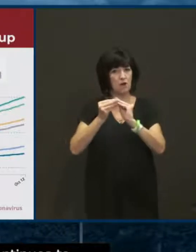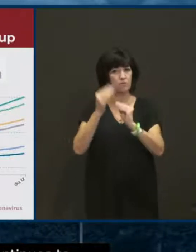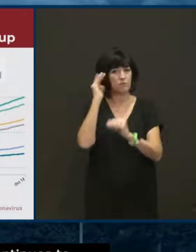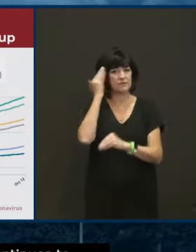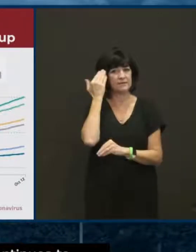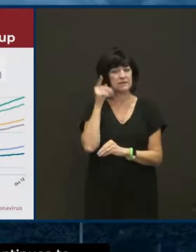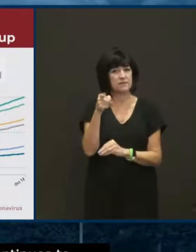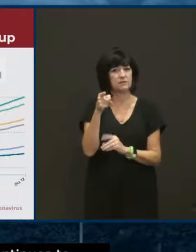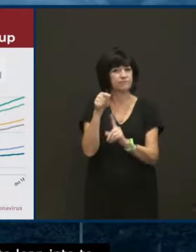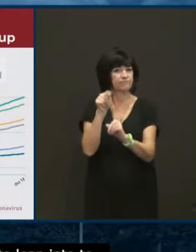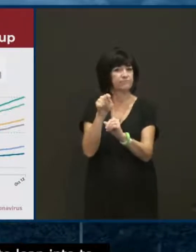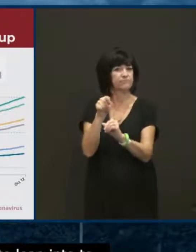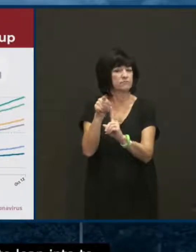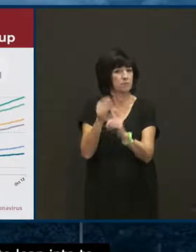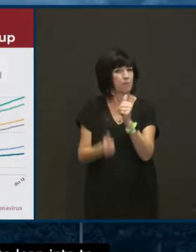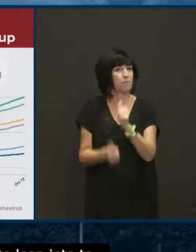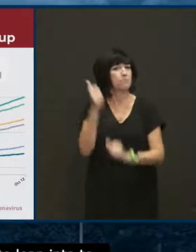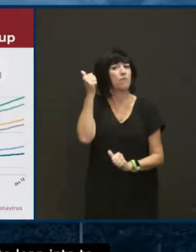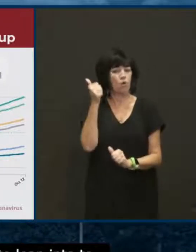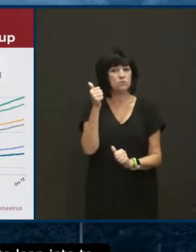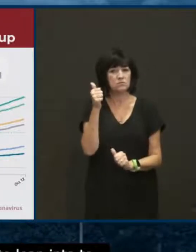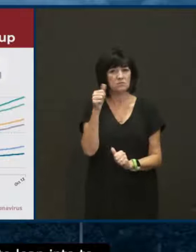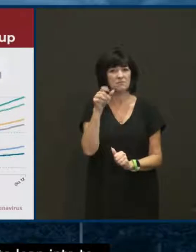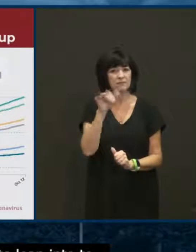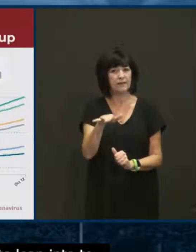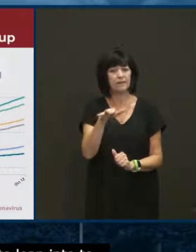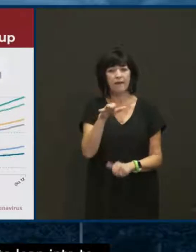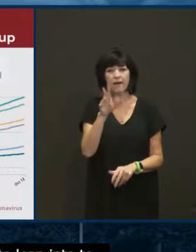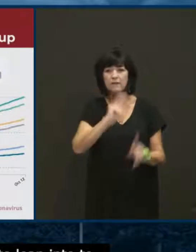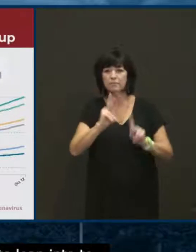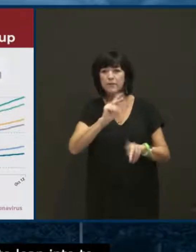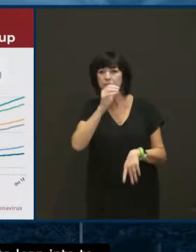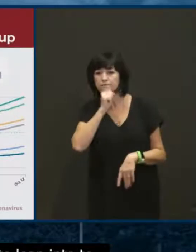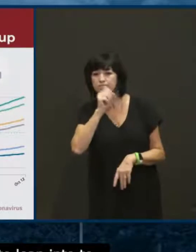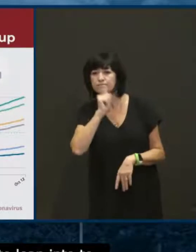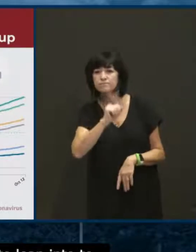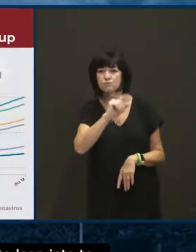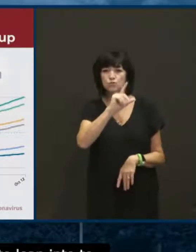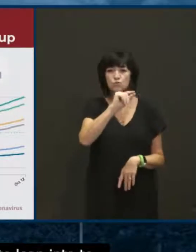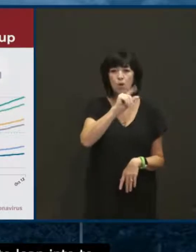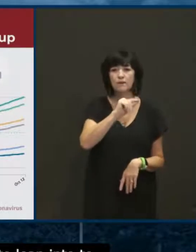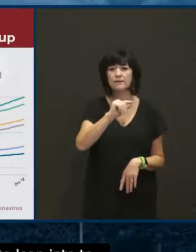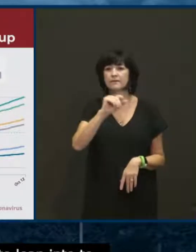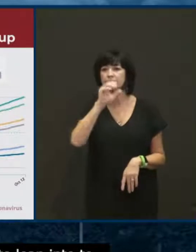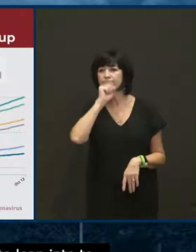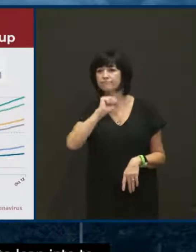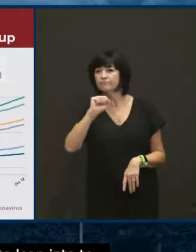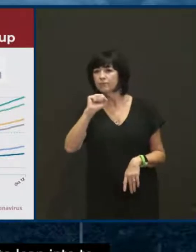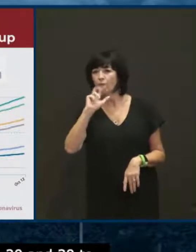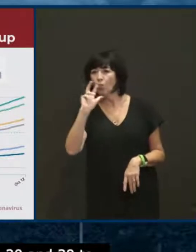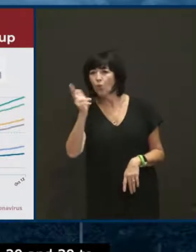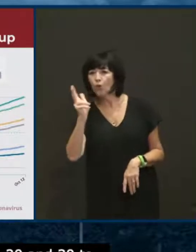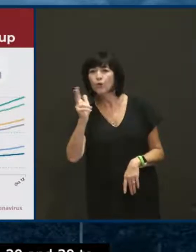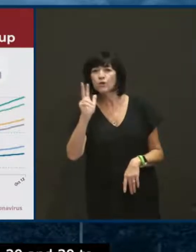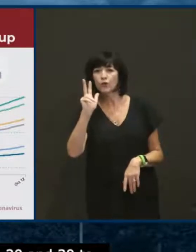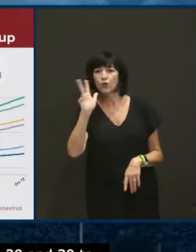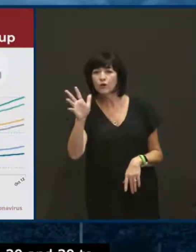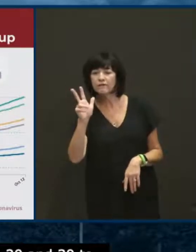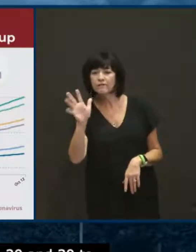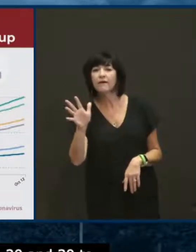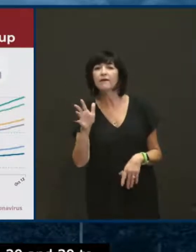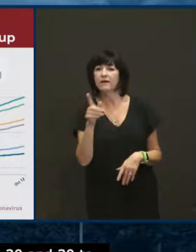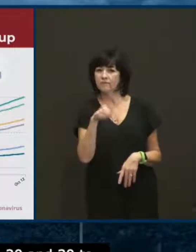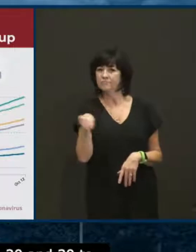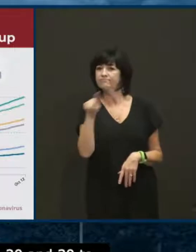out to those 20-year-olds and 30 to 35-year-olds, because they're driving a lot of the new positive